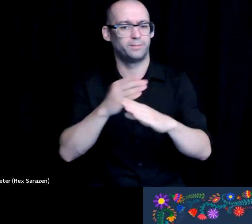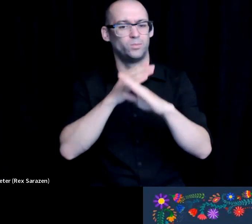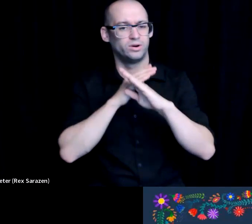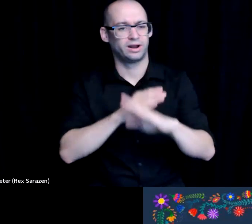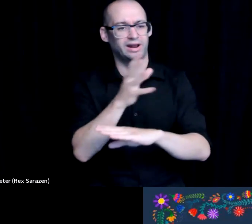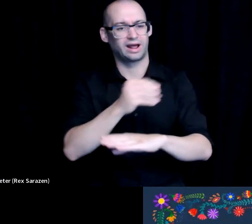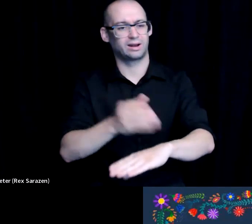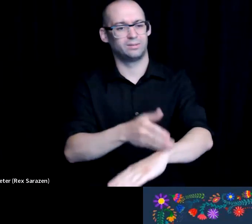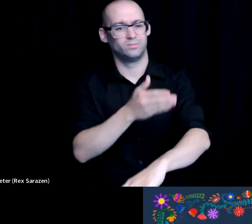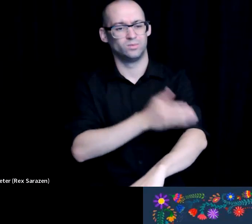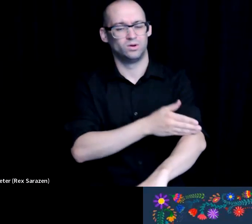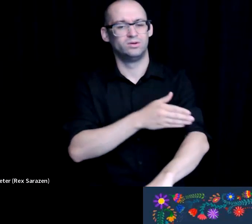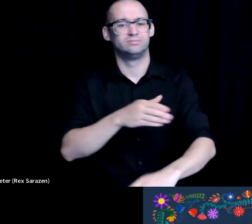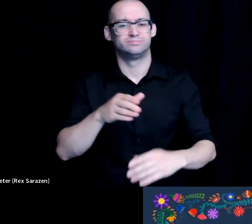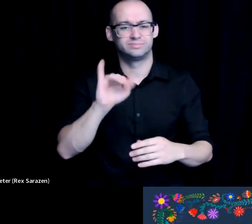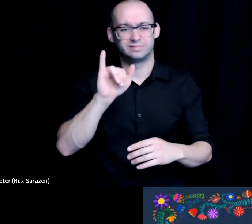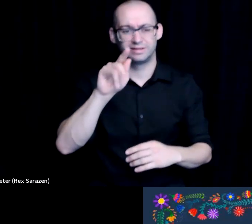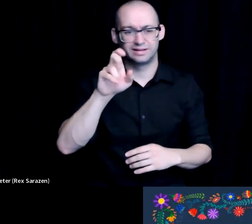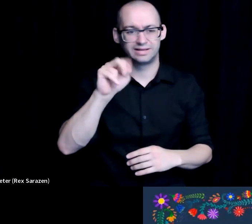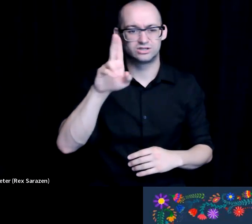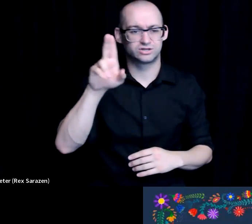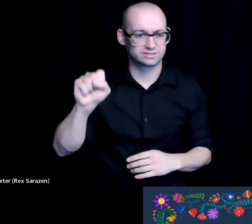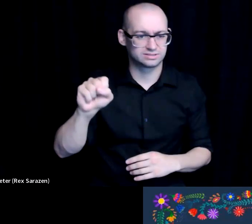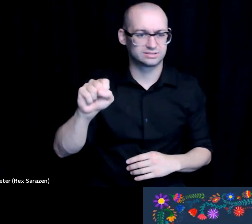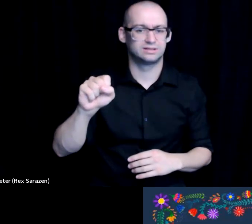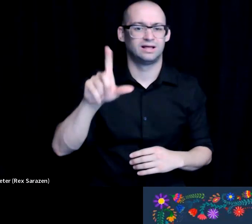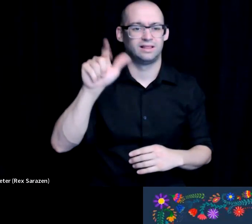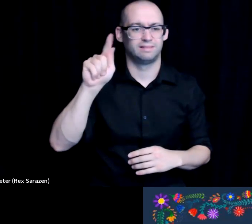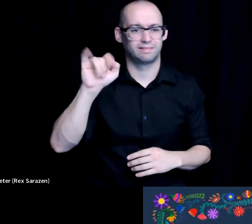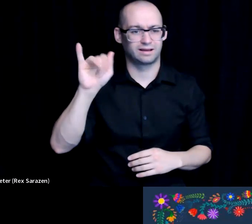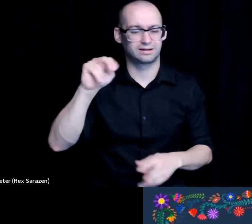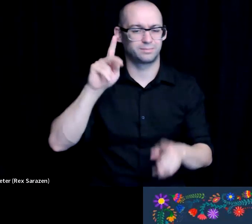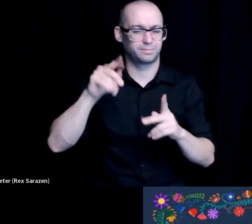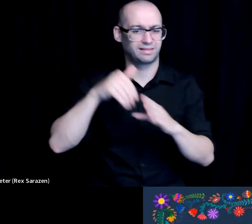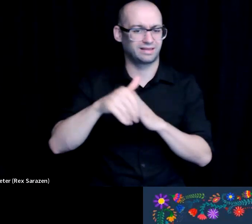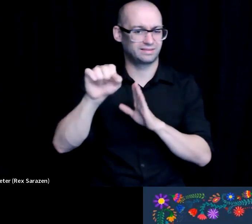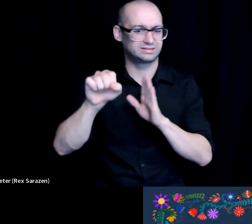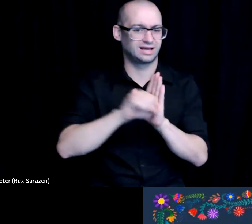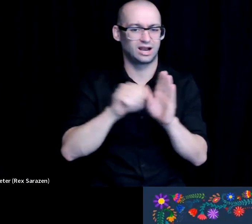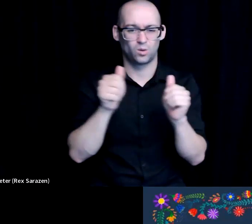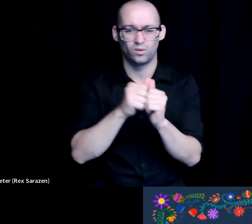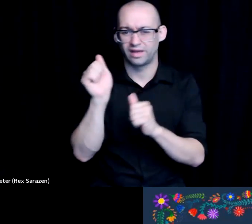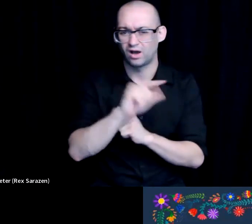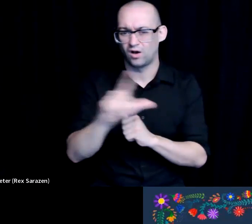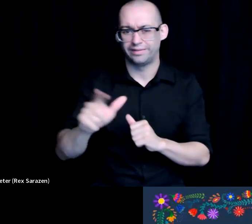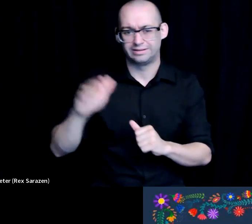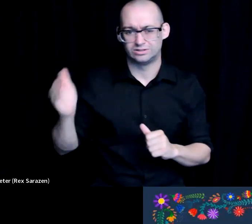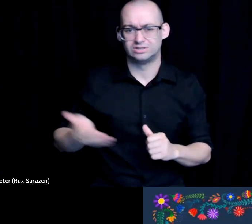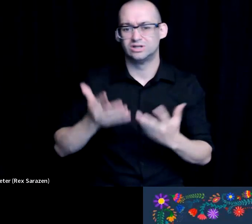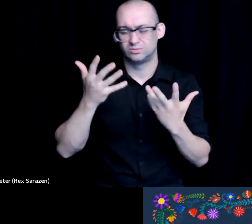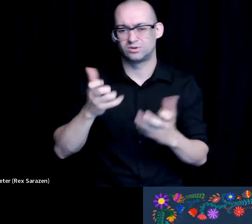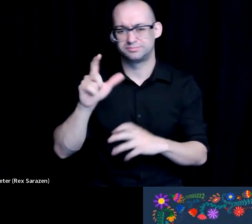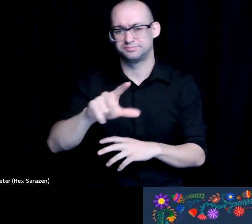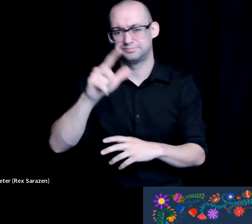the health of Latinx and Indigenous Californians in our state. And so with that brief introduction, I'm actually going to hand it